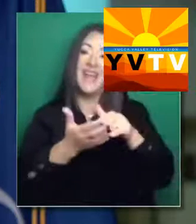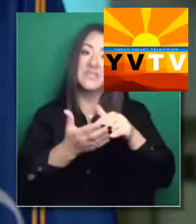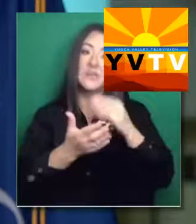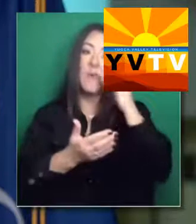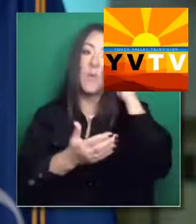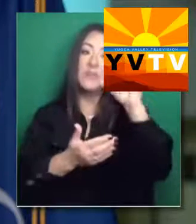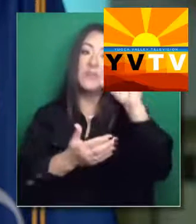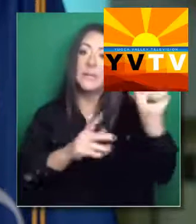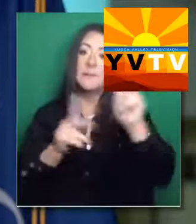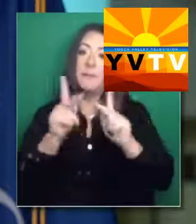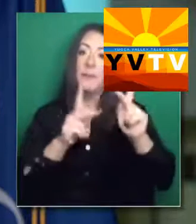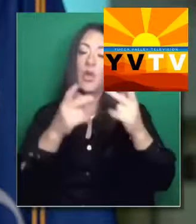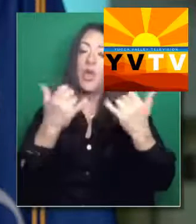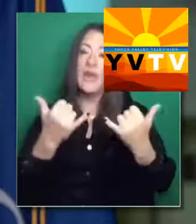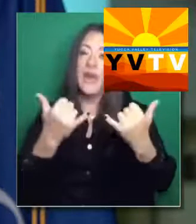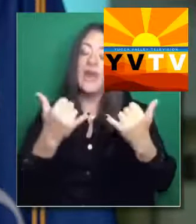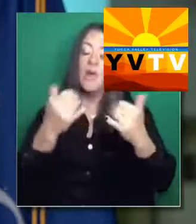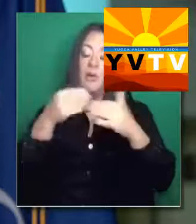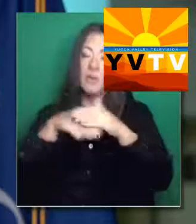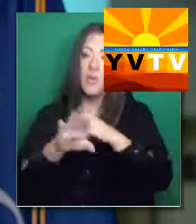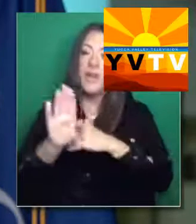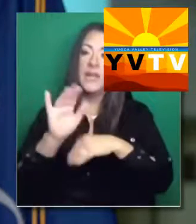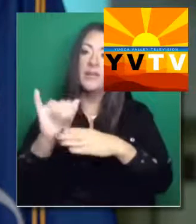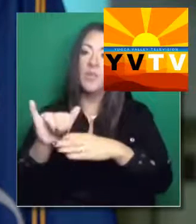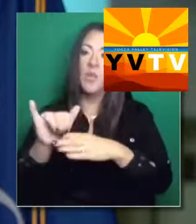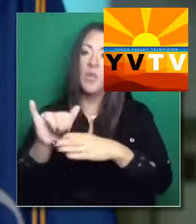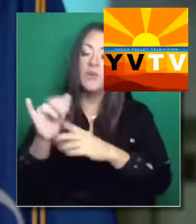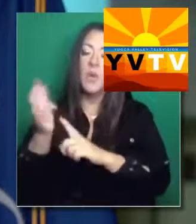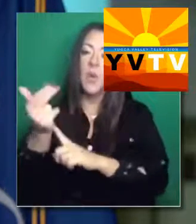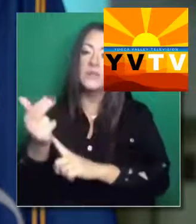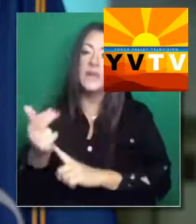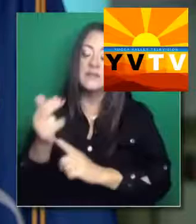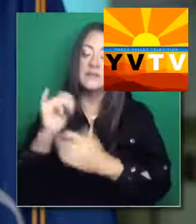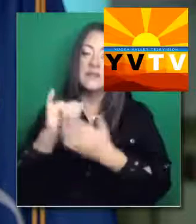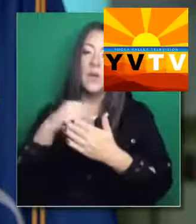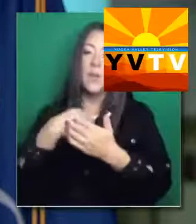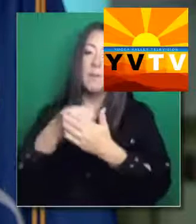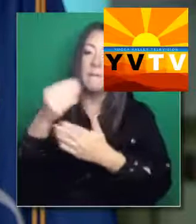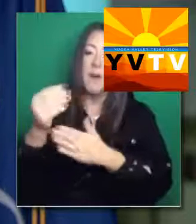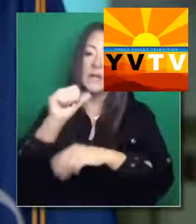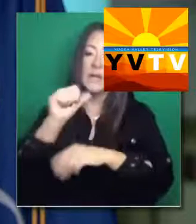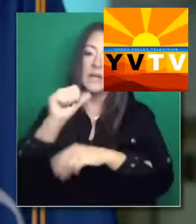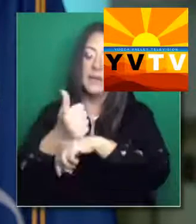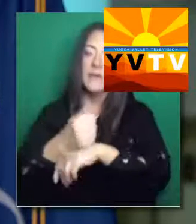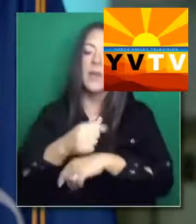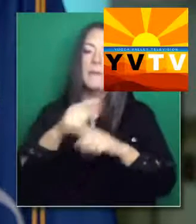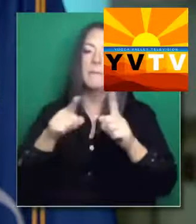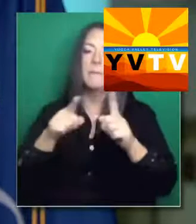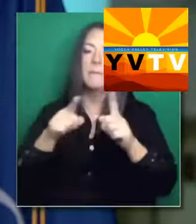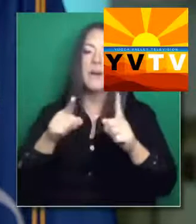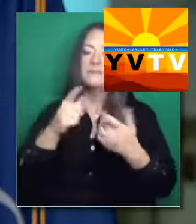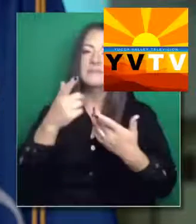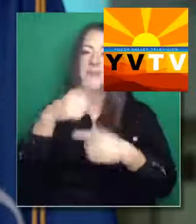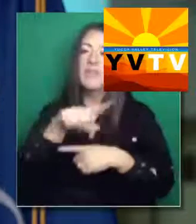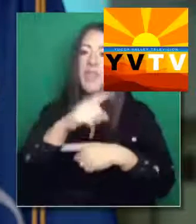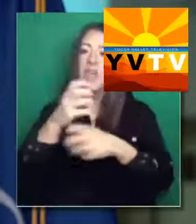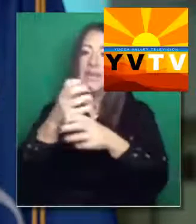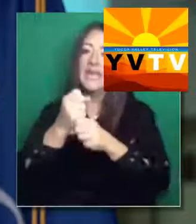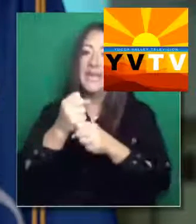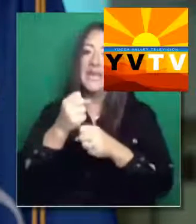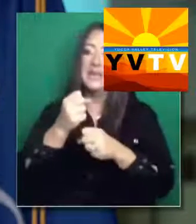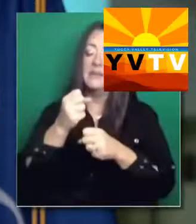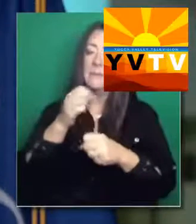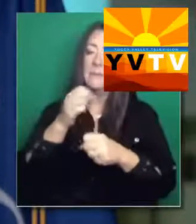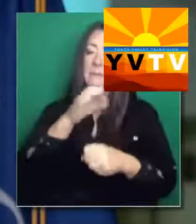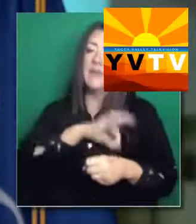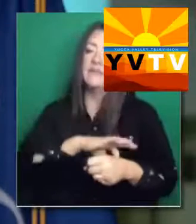to 10,700 plus or minus. I'll get you that new information, are getting the benefits of Project Home Key. Over 23,000